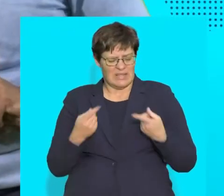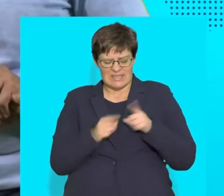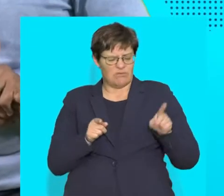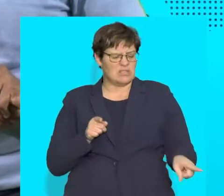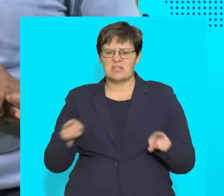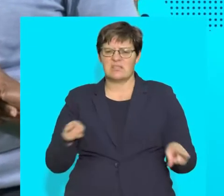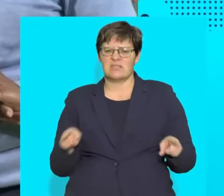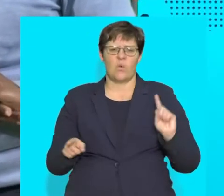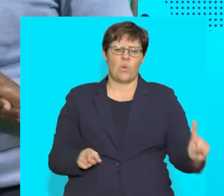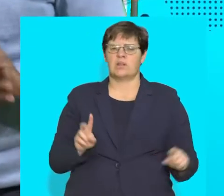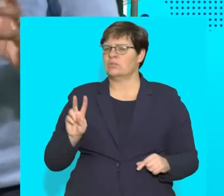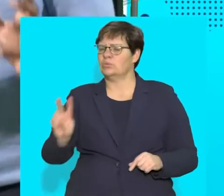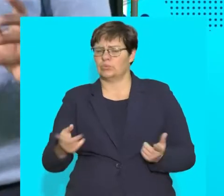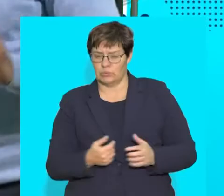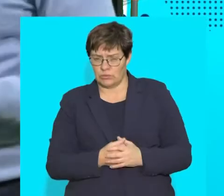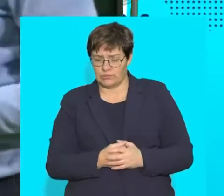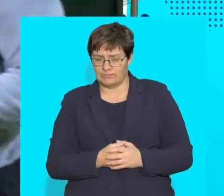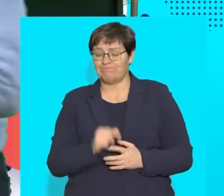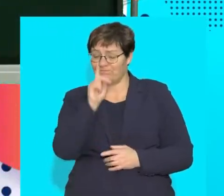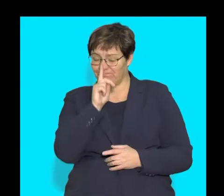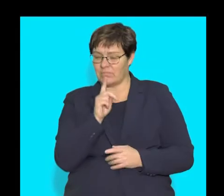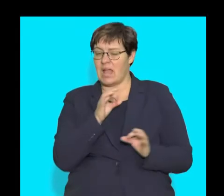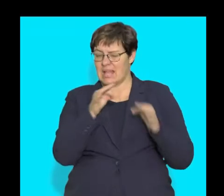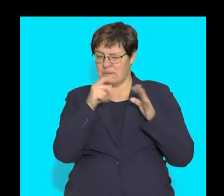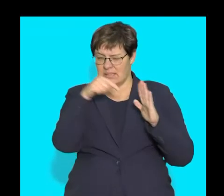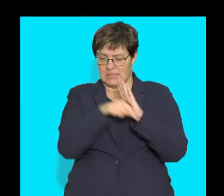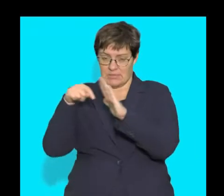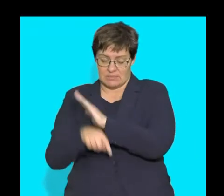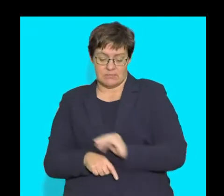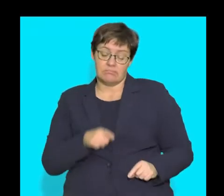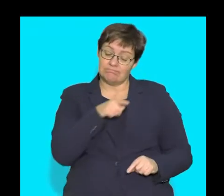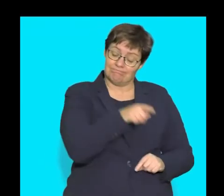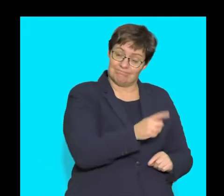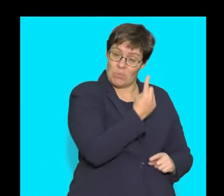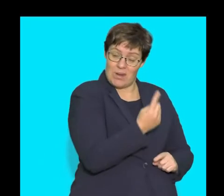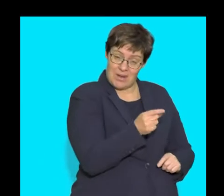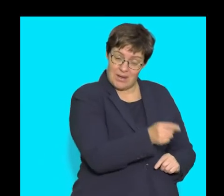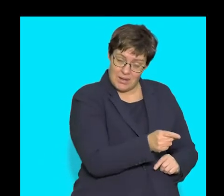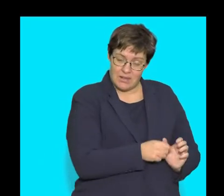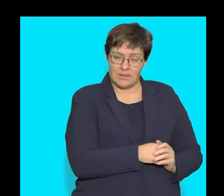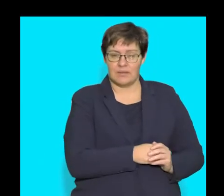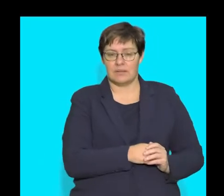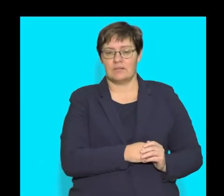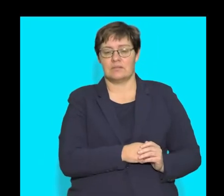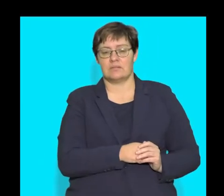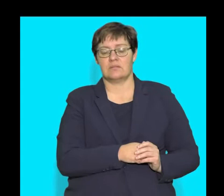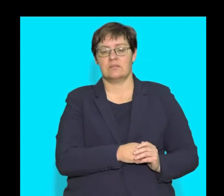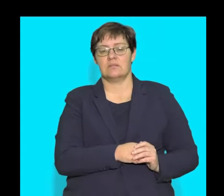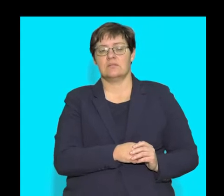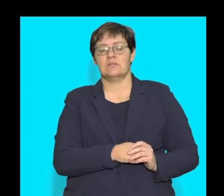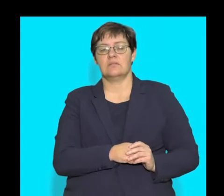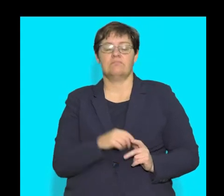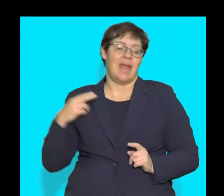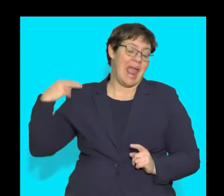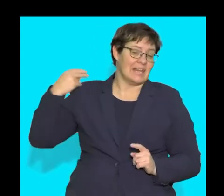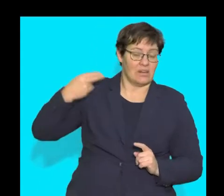difference between these two? Let's unpack that. So the type 1 diabetes essentially is an inherited